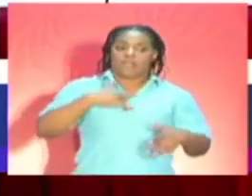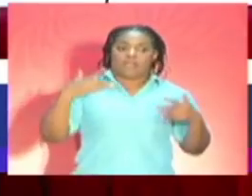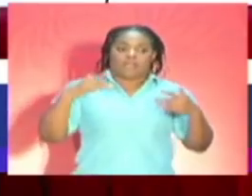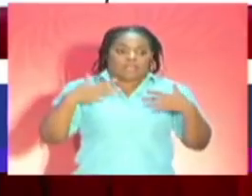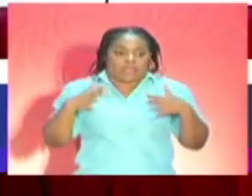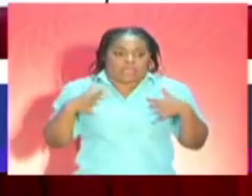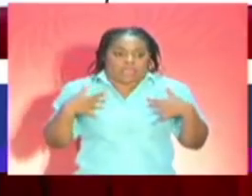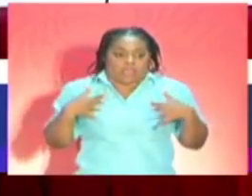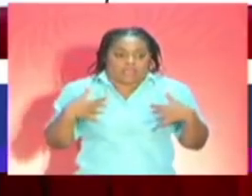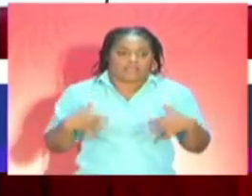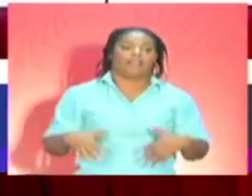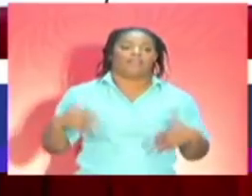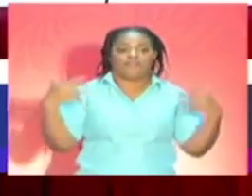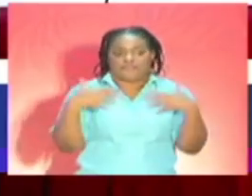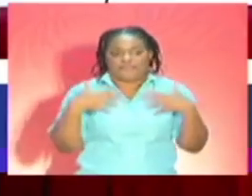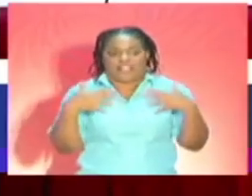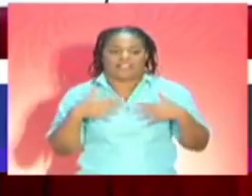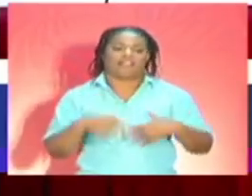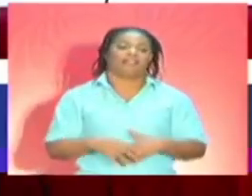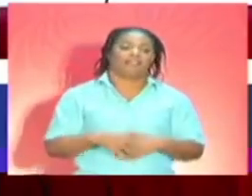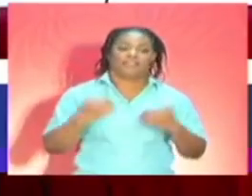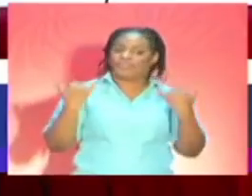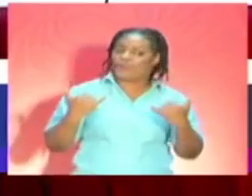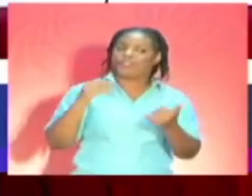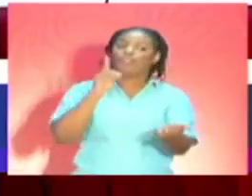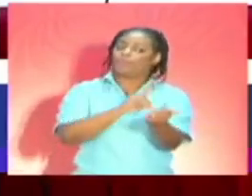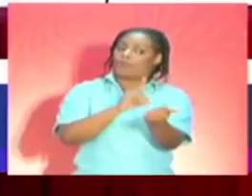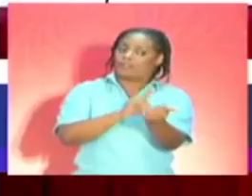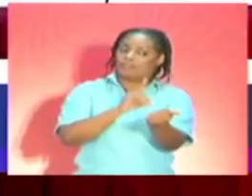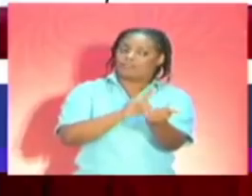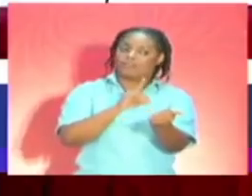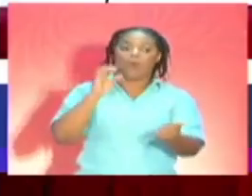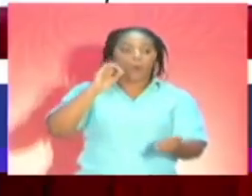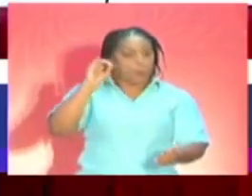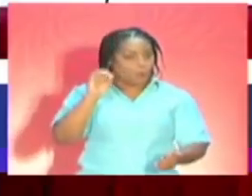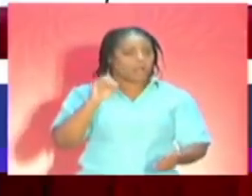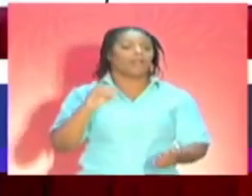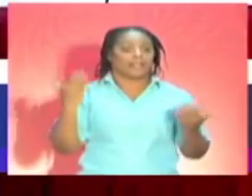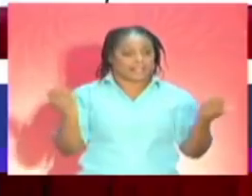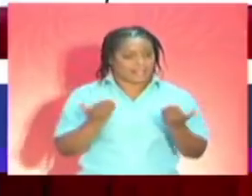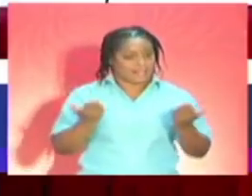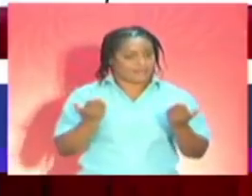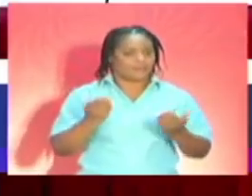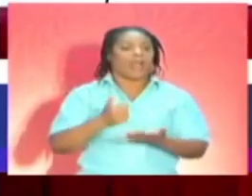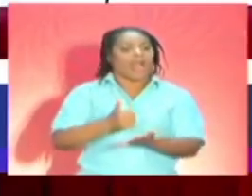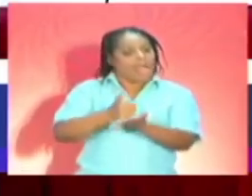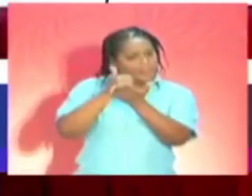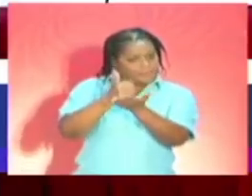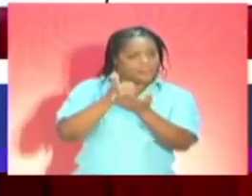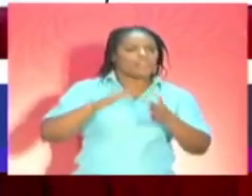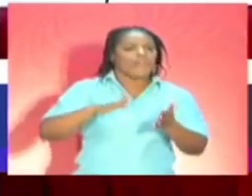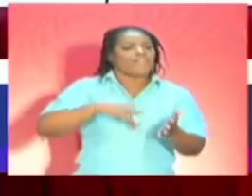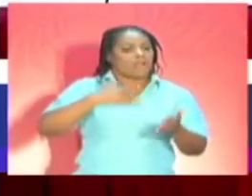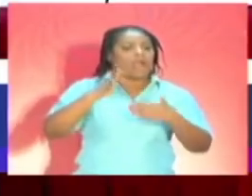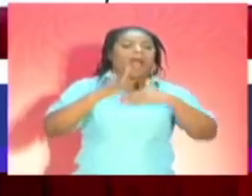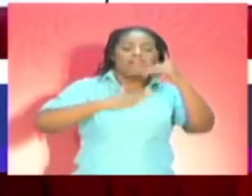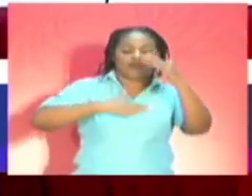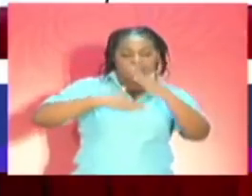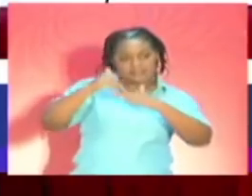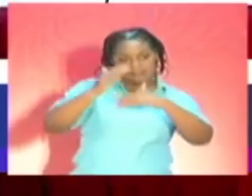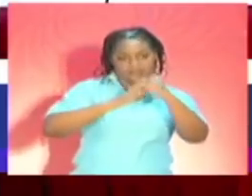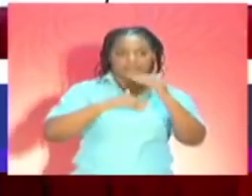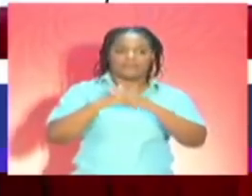even fear. Dr. Hazel Othello is here to help us to find some coping mechanisms to deal with